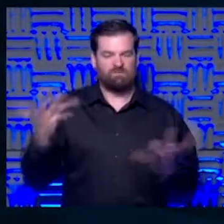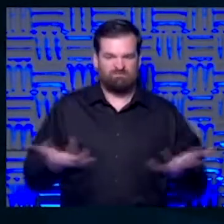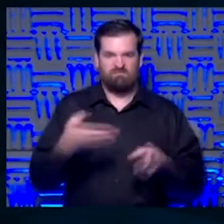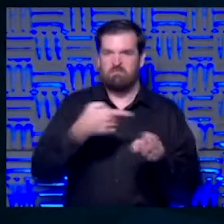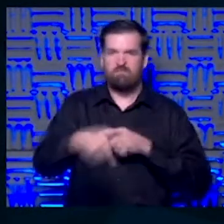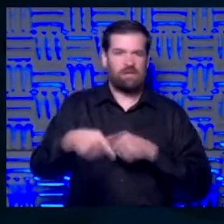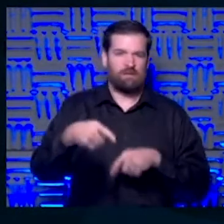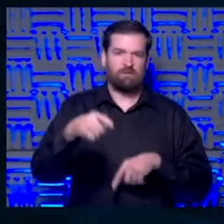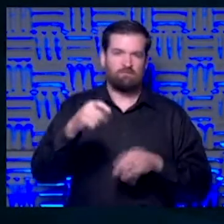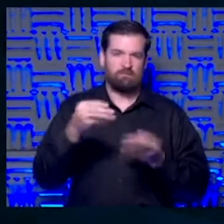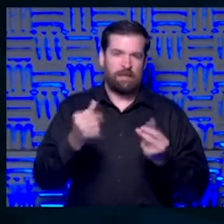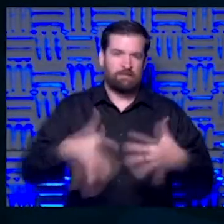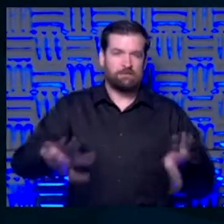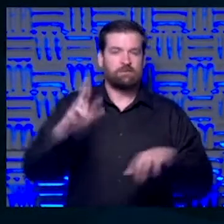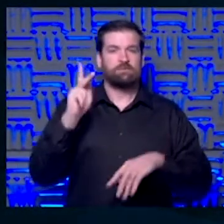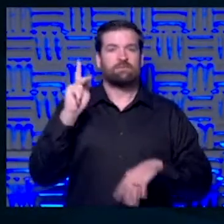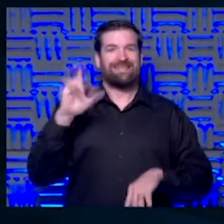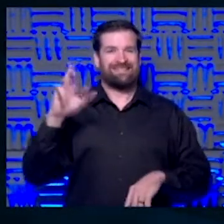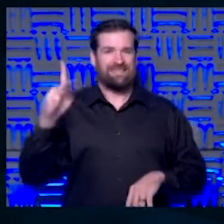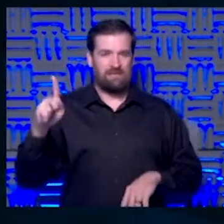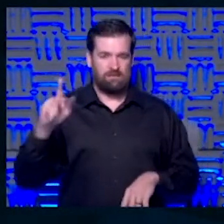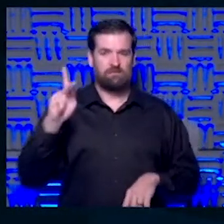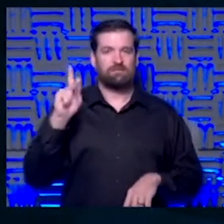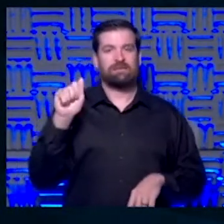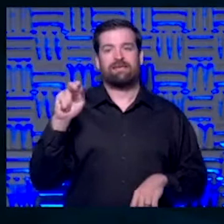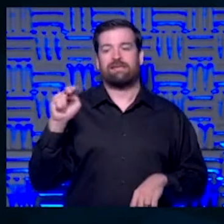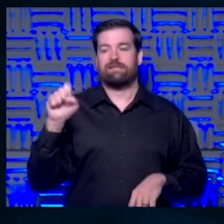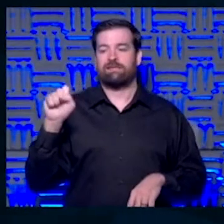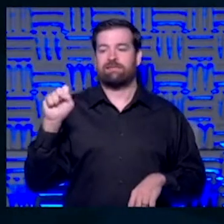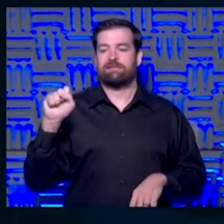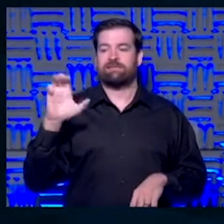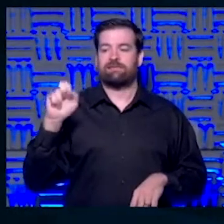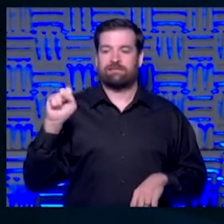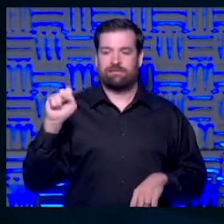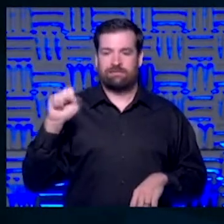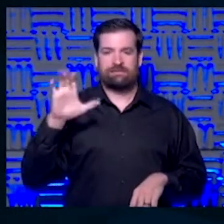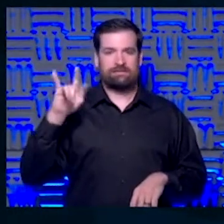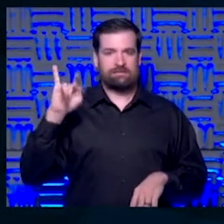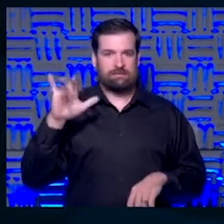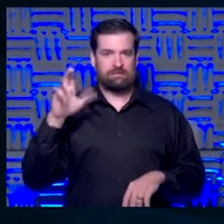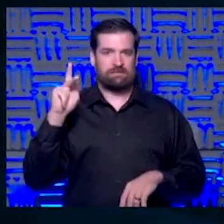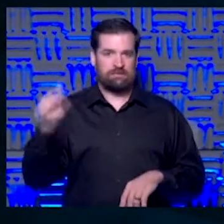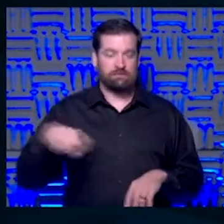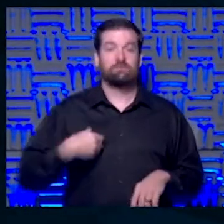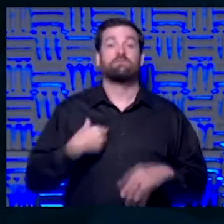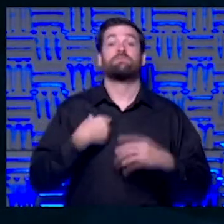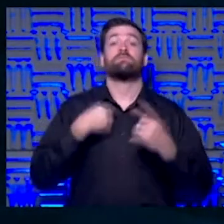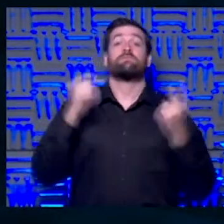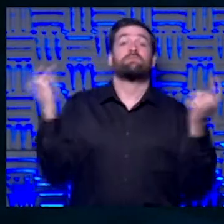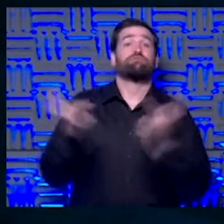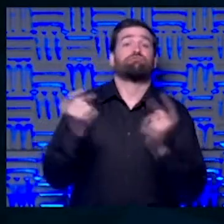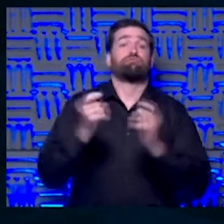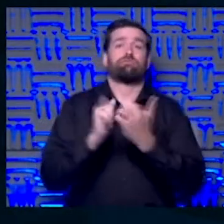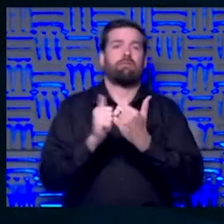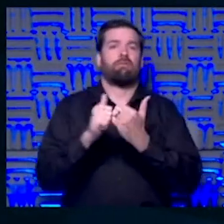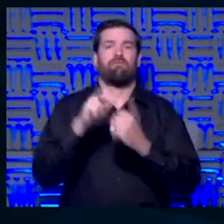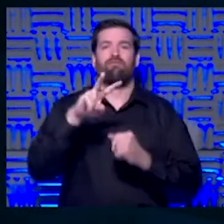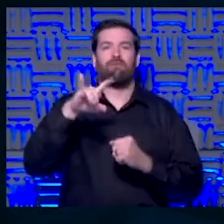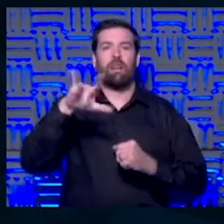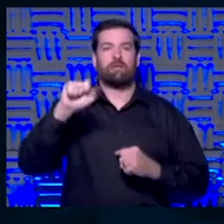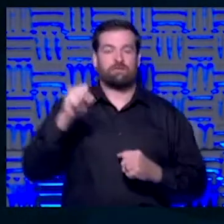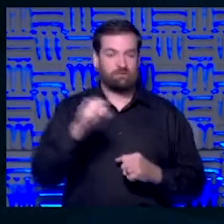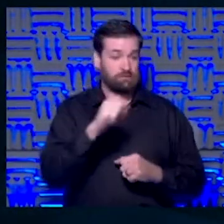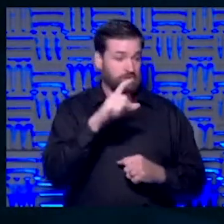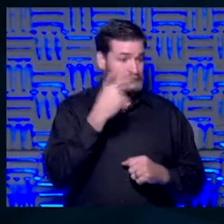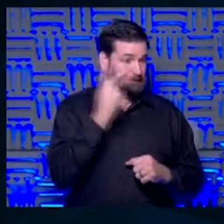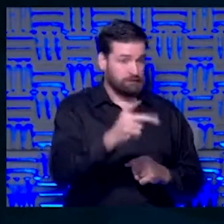campus in Kansas City, Kansas. Patients who were injured by violence. So you can see in 2017,